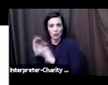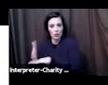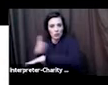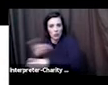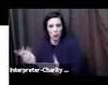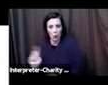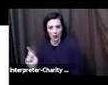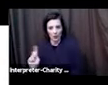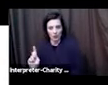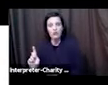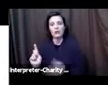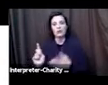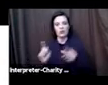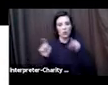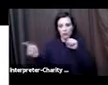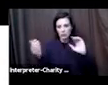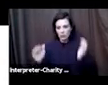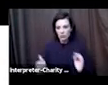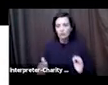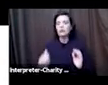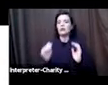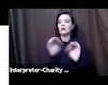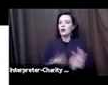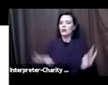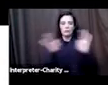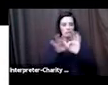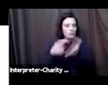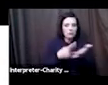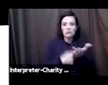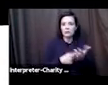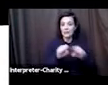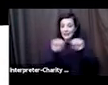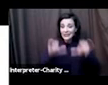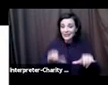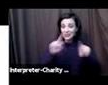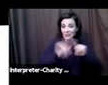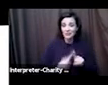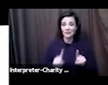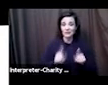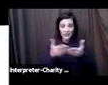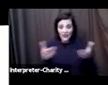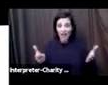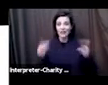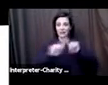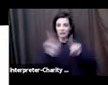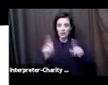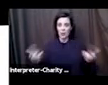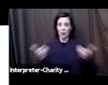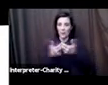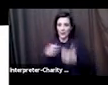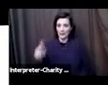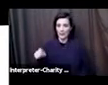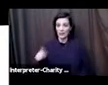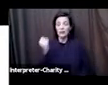going to also go over and explore different devices and systems that are going to match those needs. And the evaluation is typically going